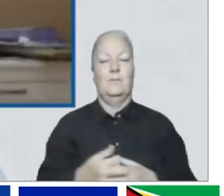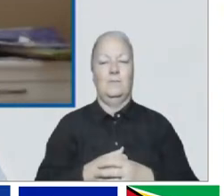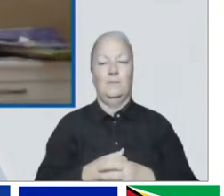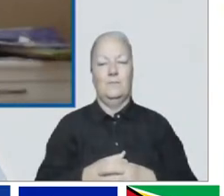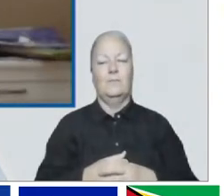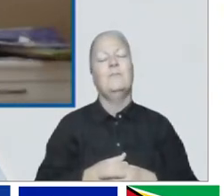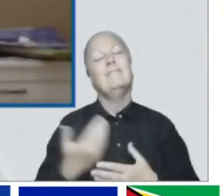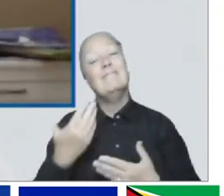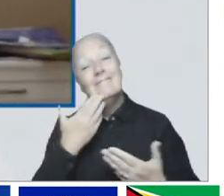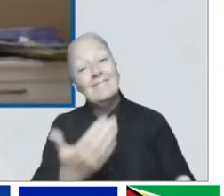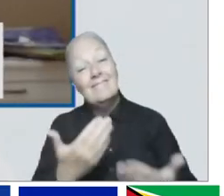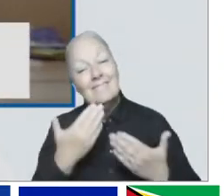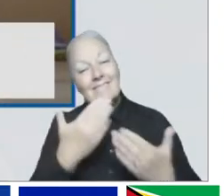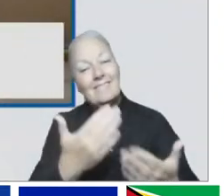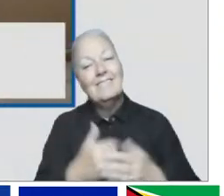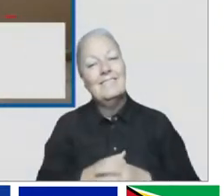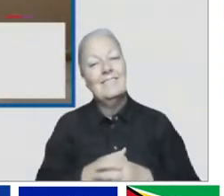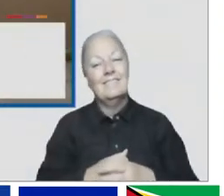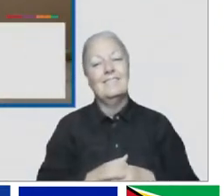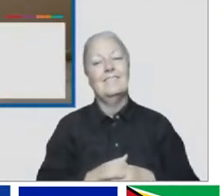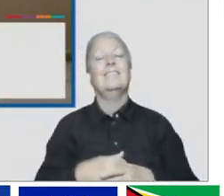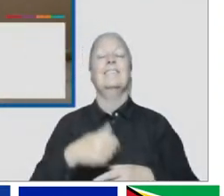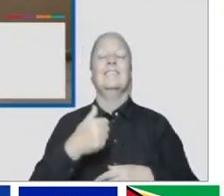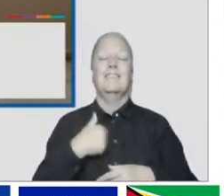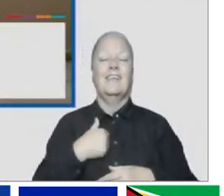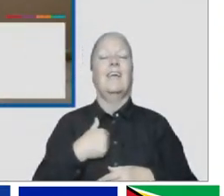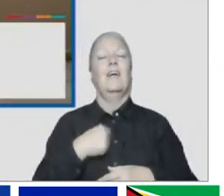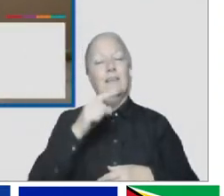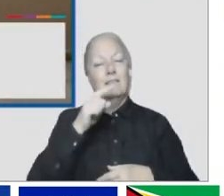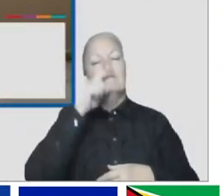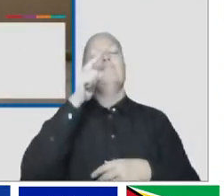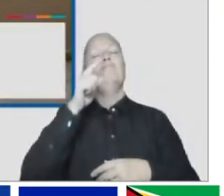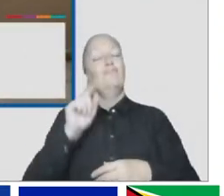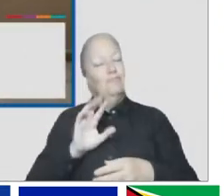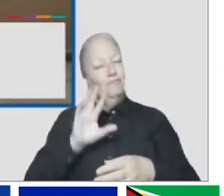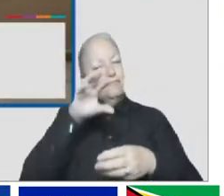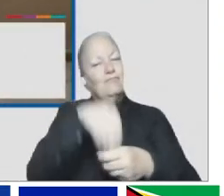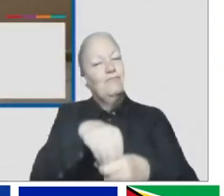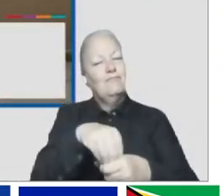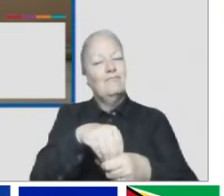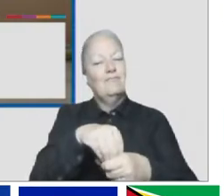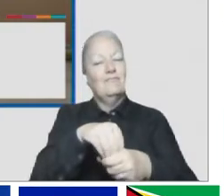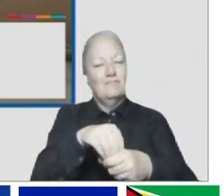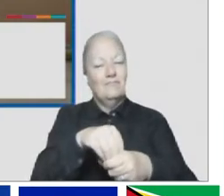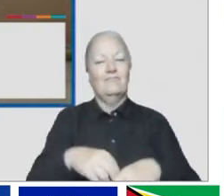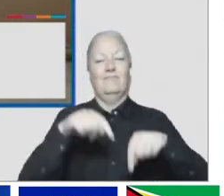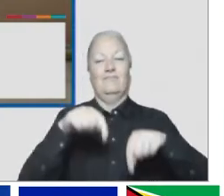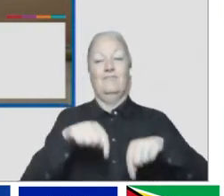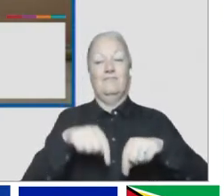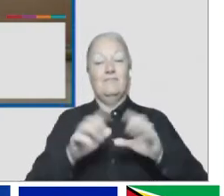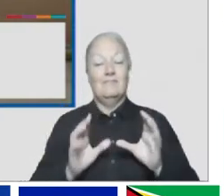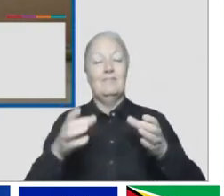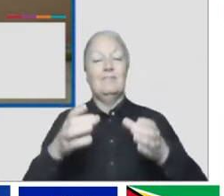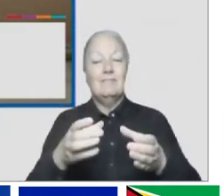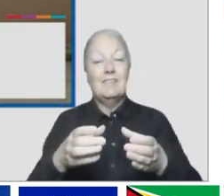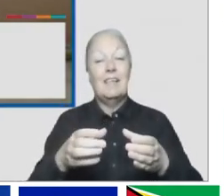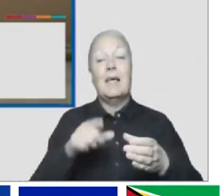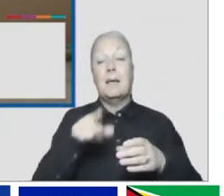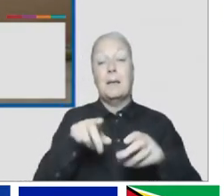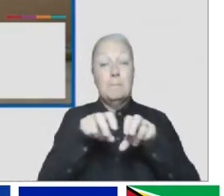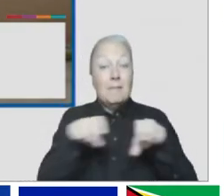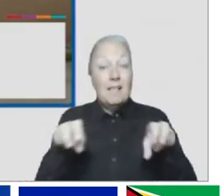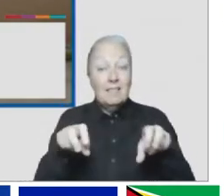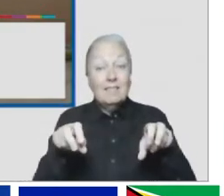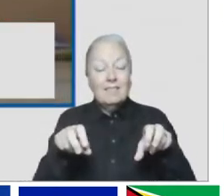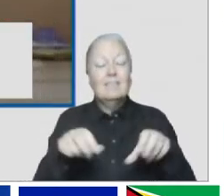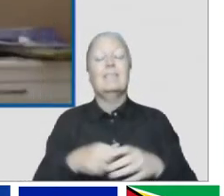my privilege to be part of this group of panel, and I had the privilege to listen to you and learn